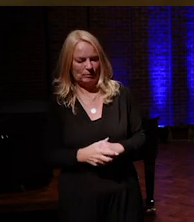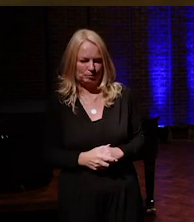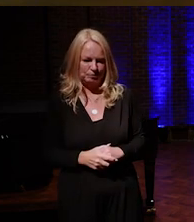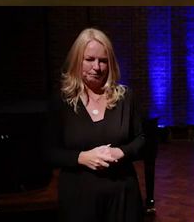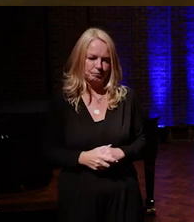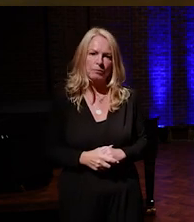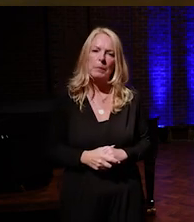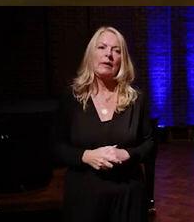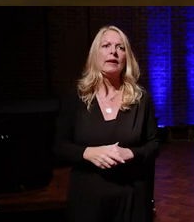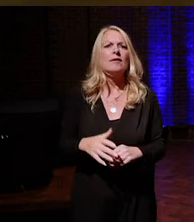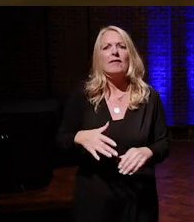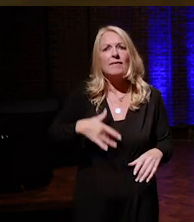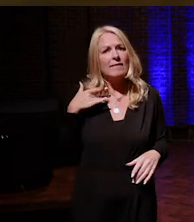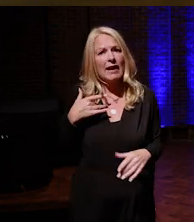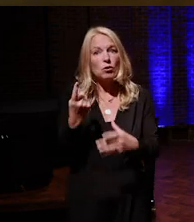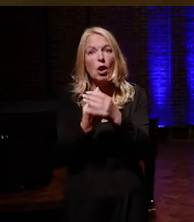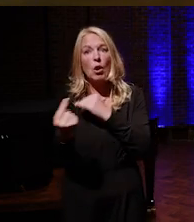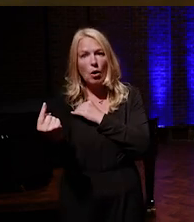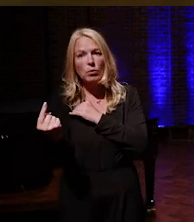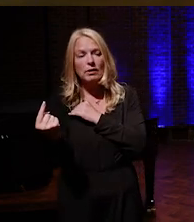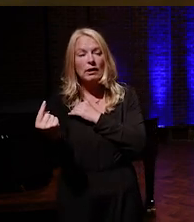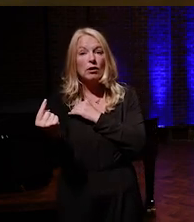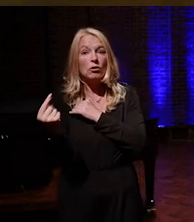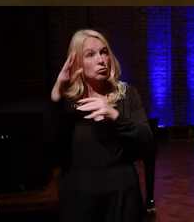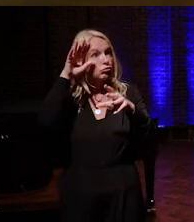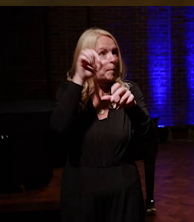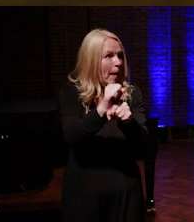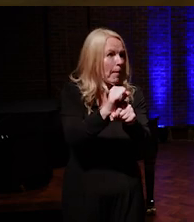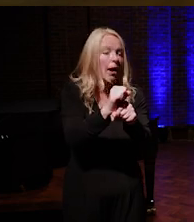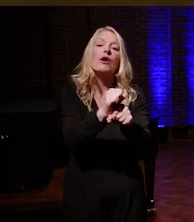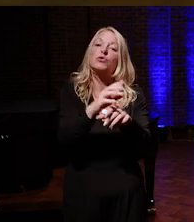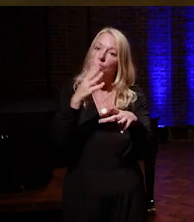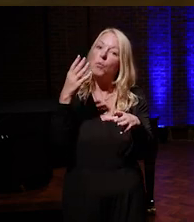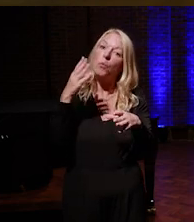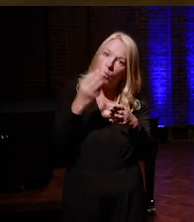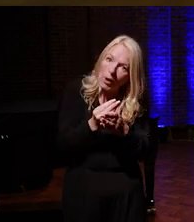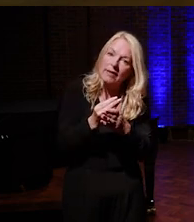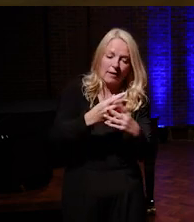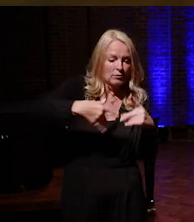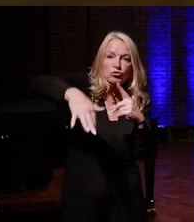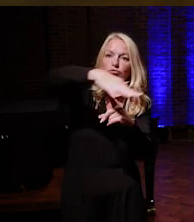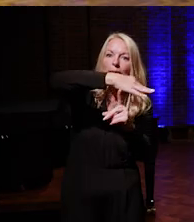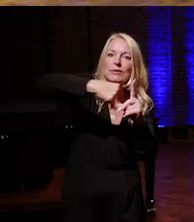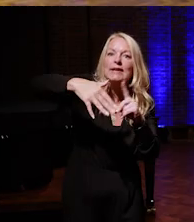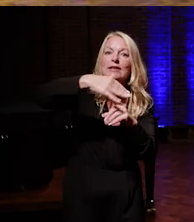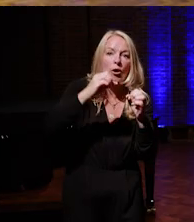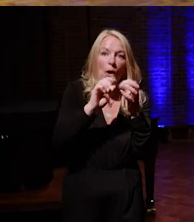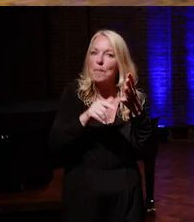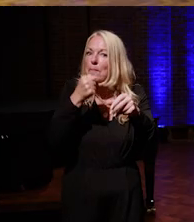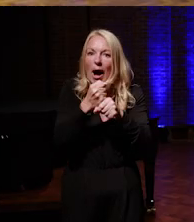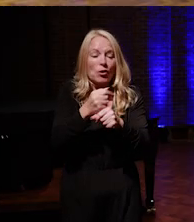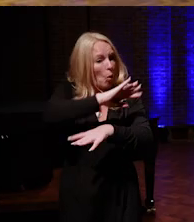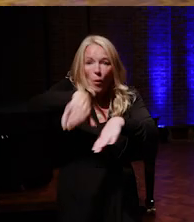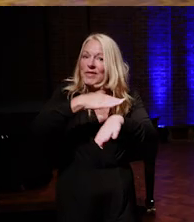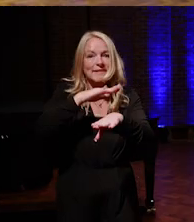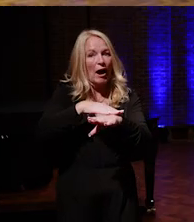And if you're ever feeling alone, just remember that at all times, you are completely and entirely surrounded by bugs everywhere that you go.